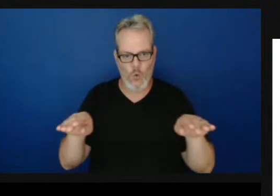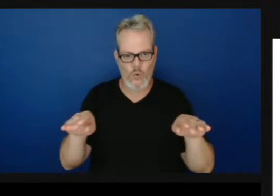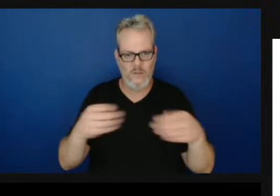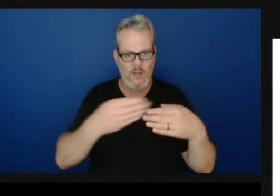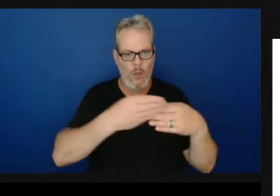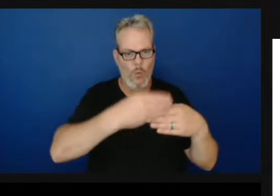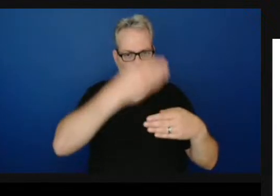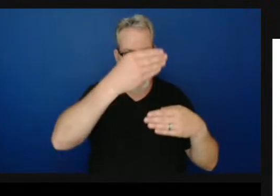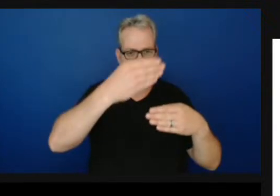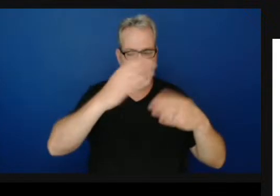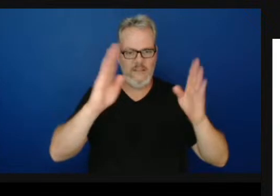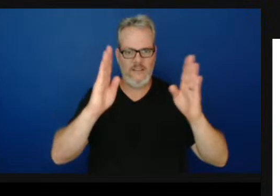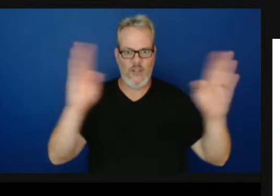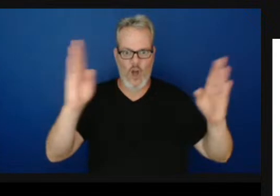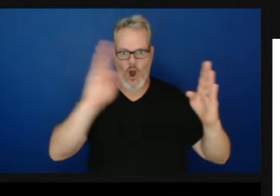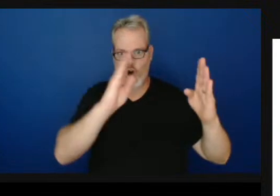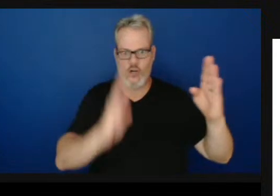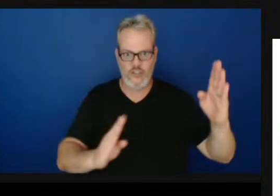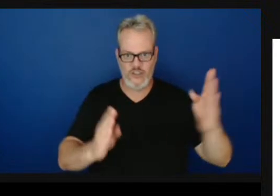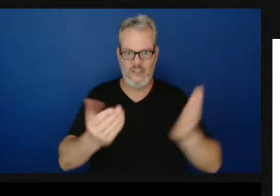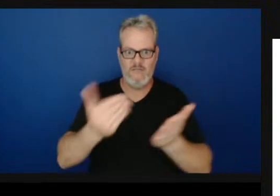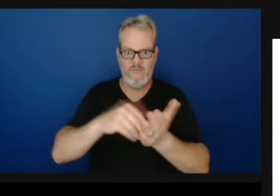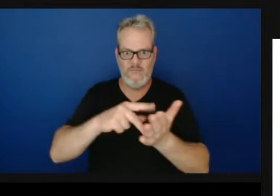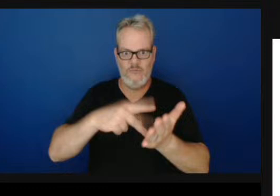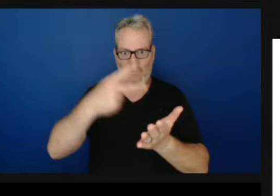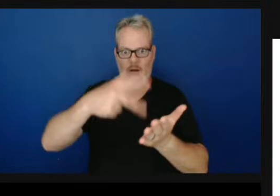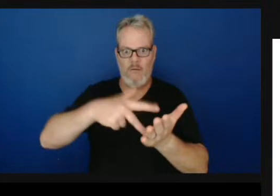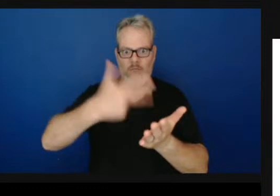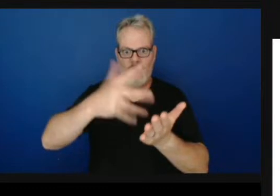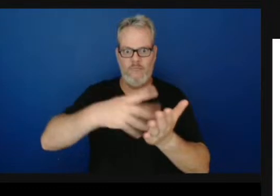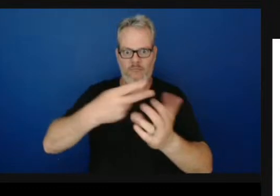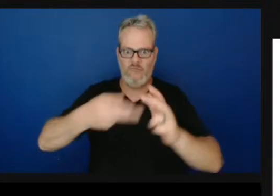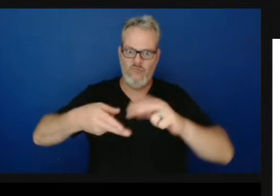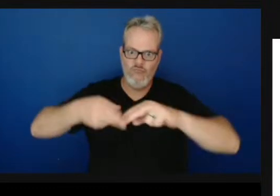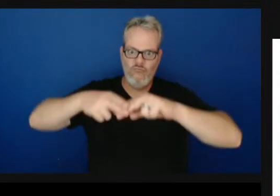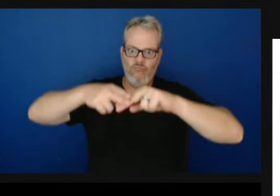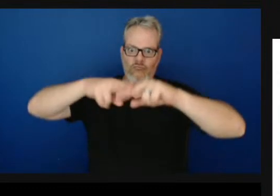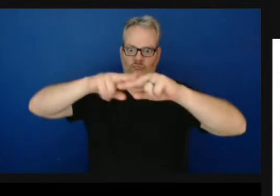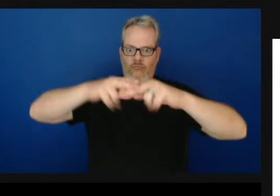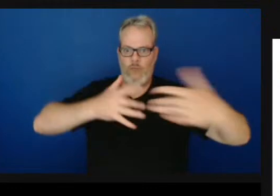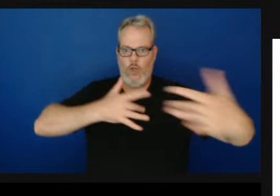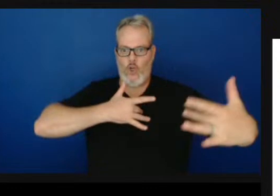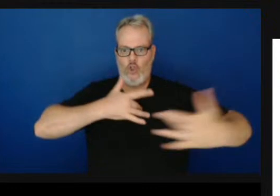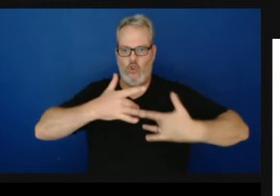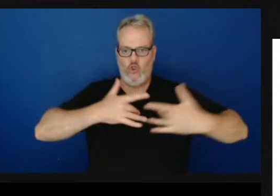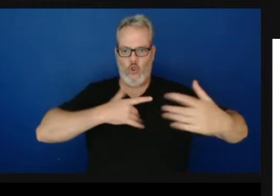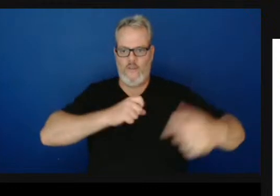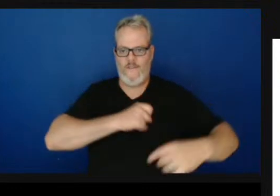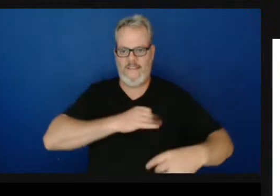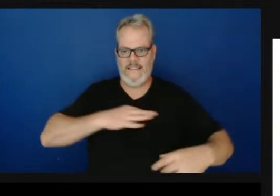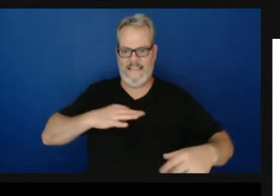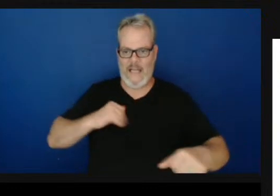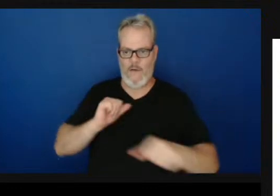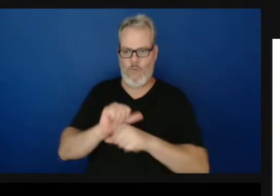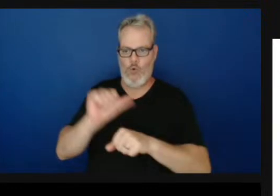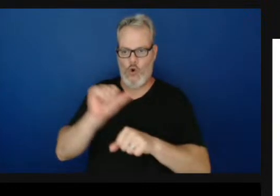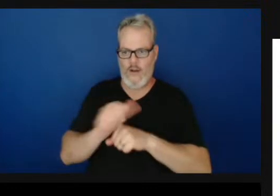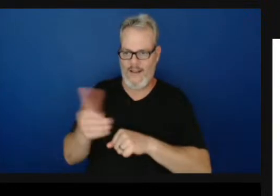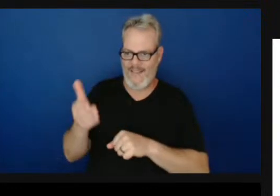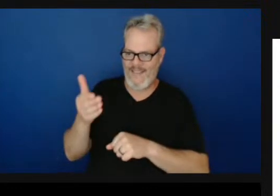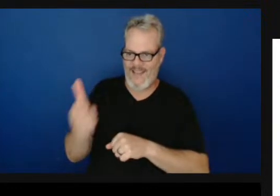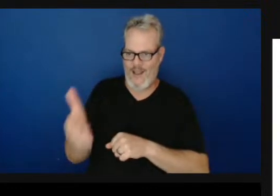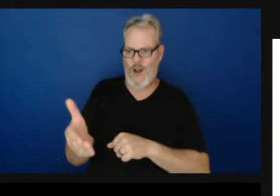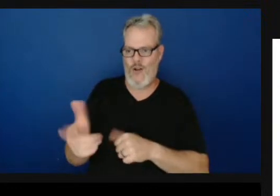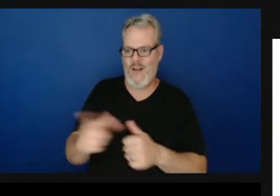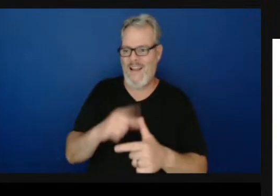enlarged and multiplied, as did concern for HVO staff working there, until those inevitable words